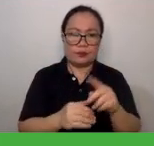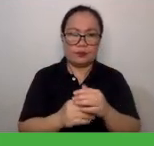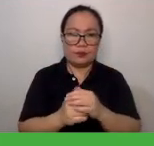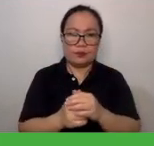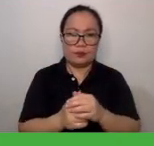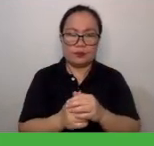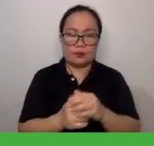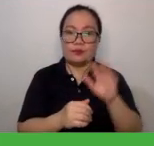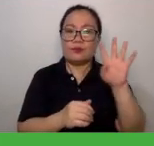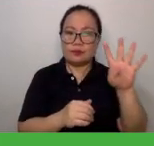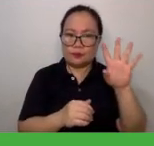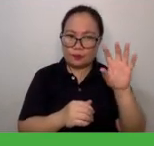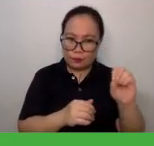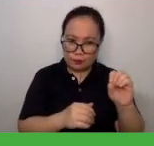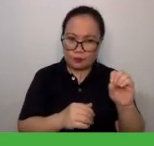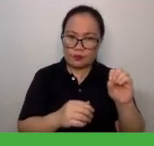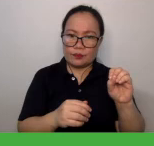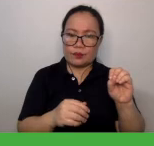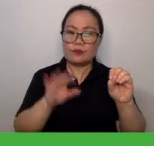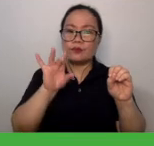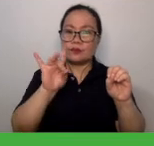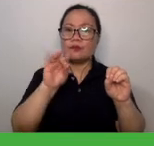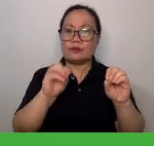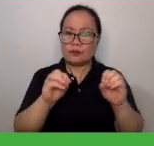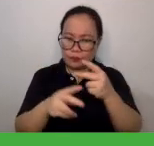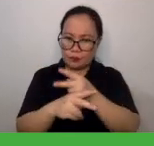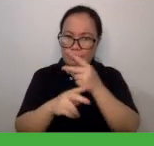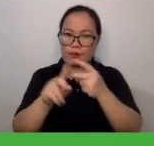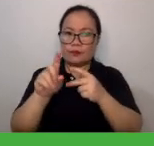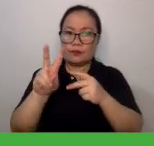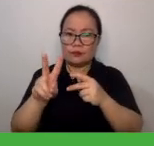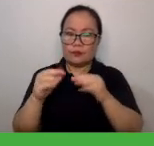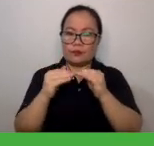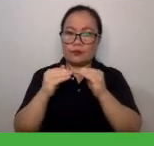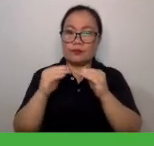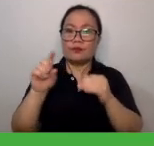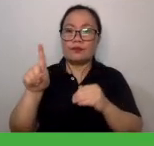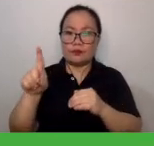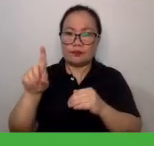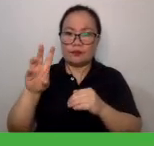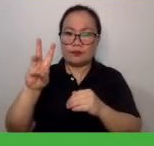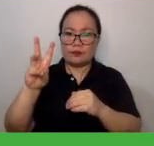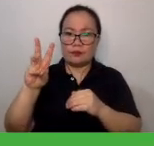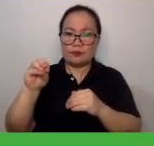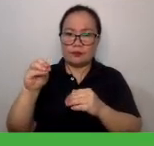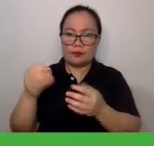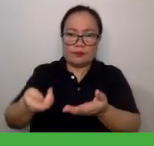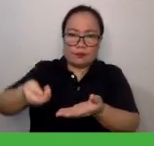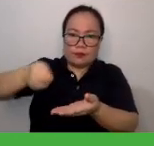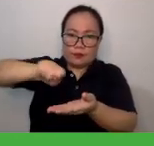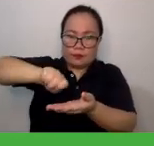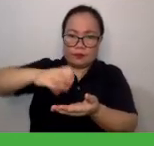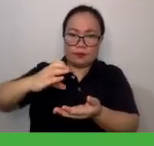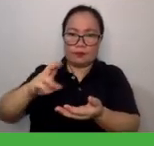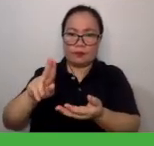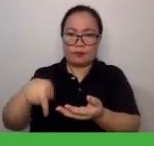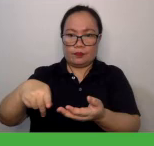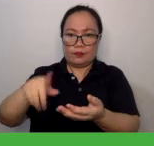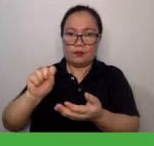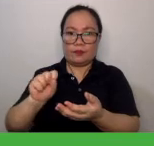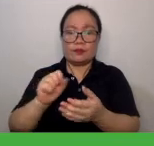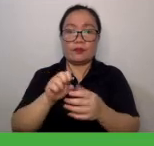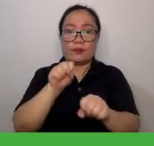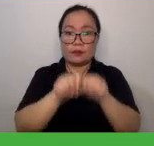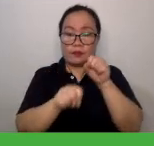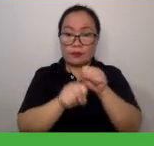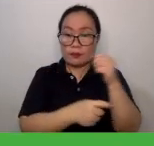So, 10 times 4, that is 40, times 2, 80, times 2, 160 cups, kung ano yung naiwan na unit. So,